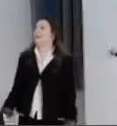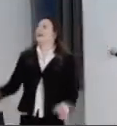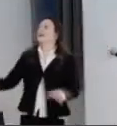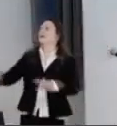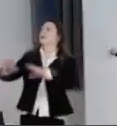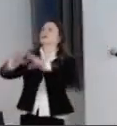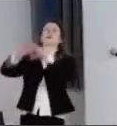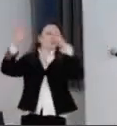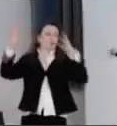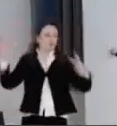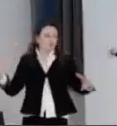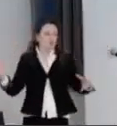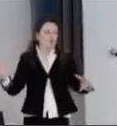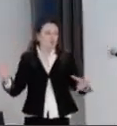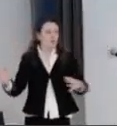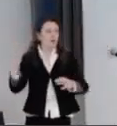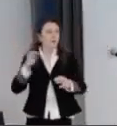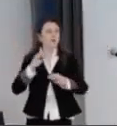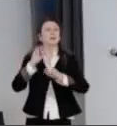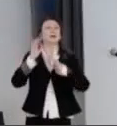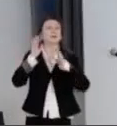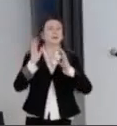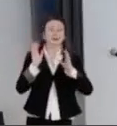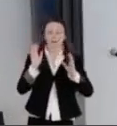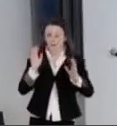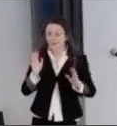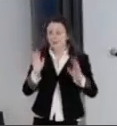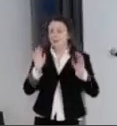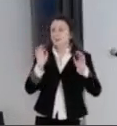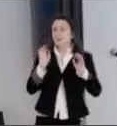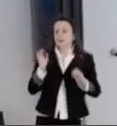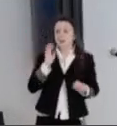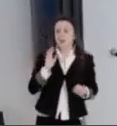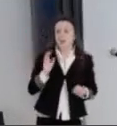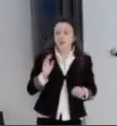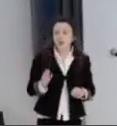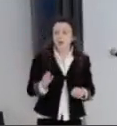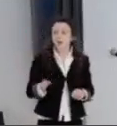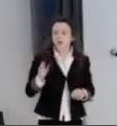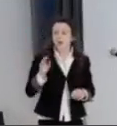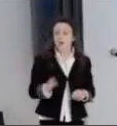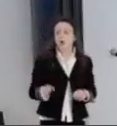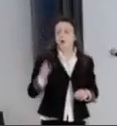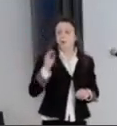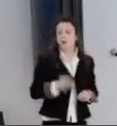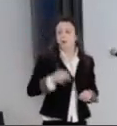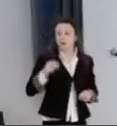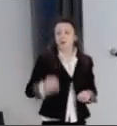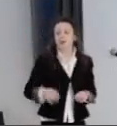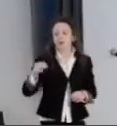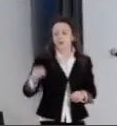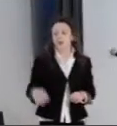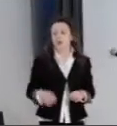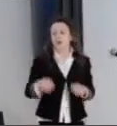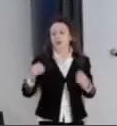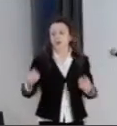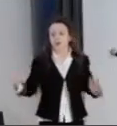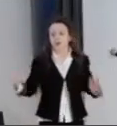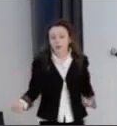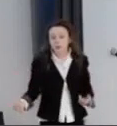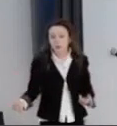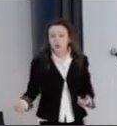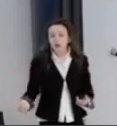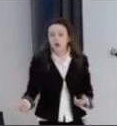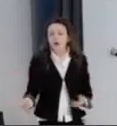well, here is the overall conclusion, even though I'm not yet quite yet done. So I started with a question as to what the proper aesthetic appreciation of